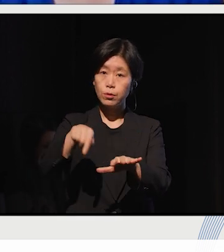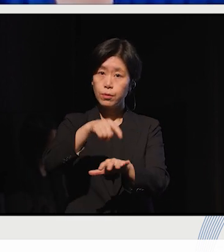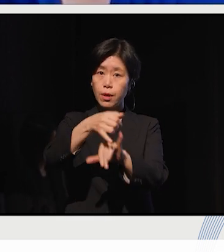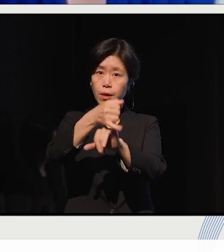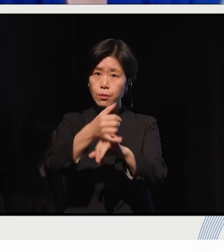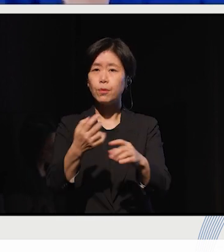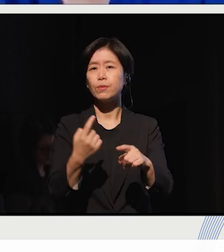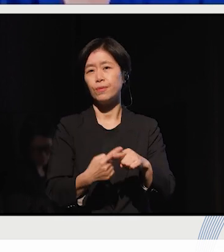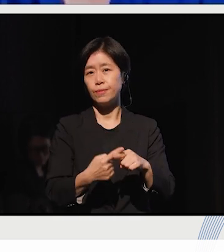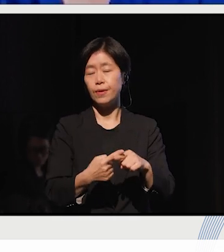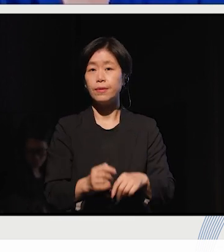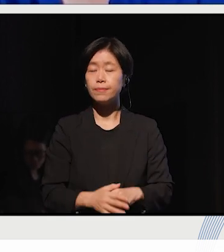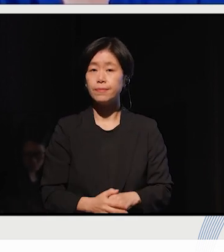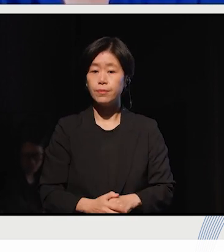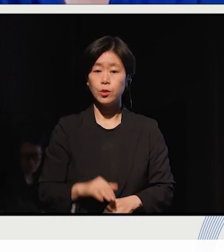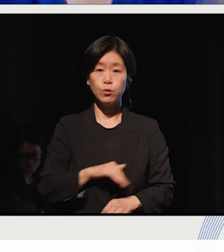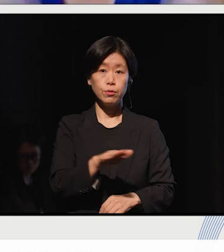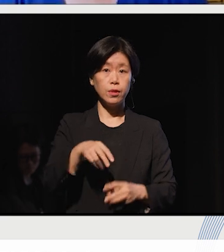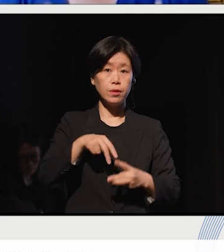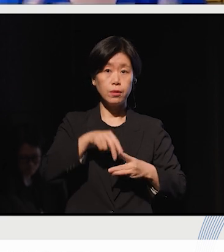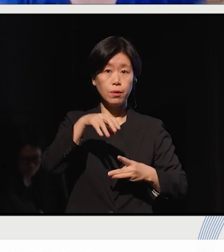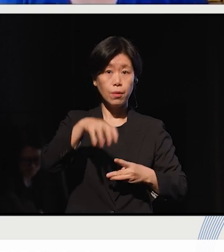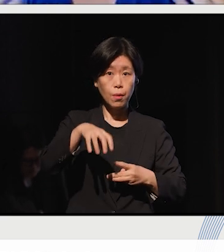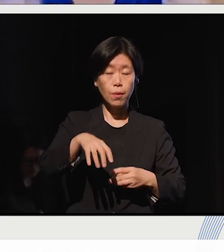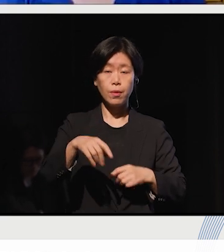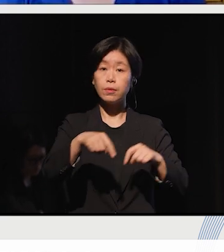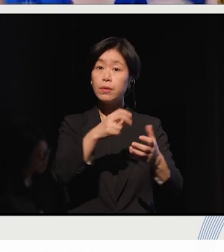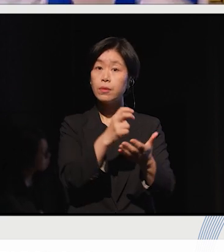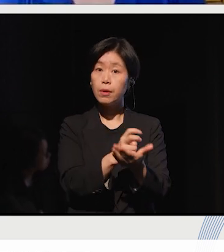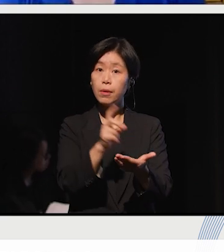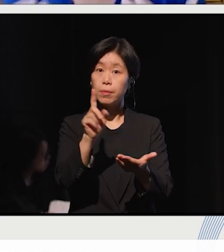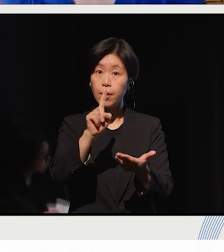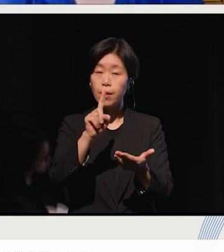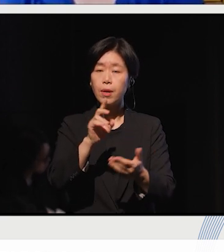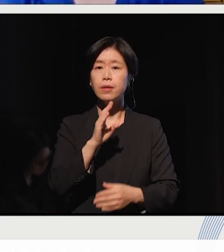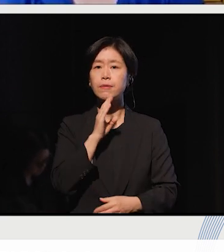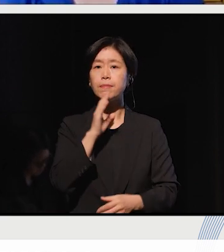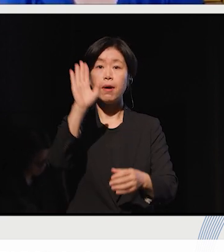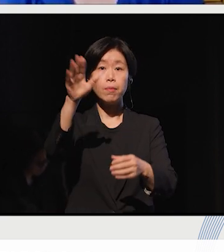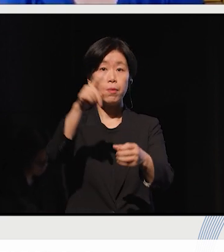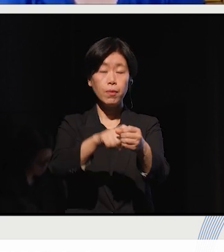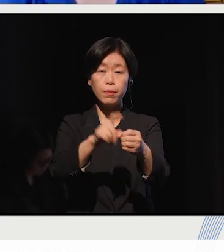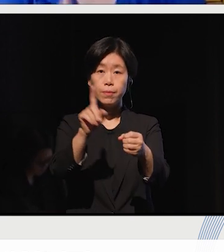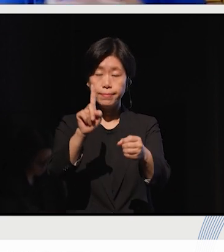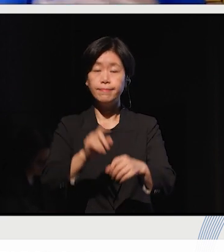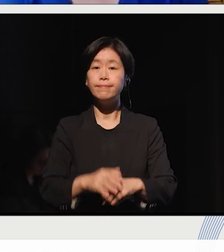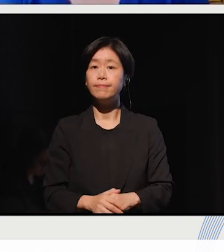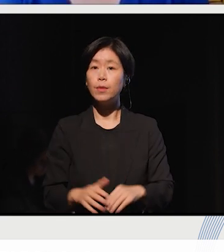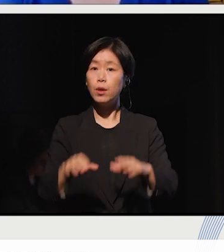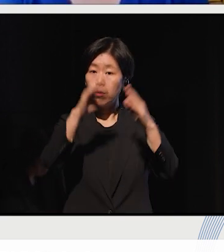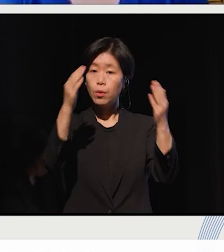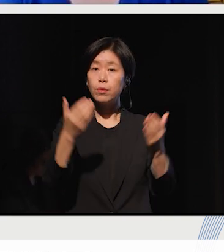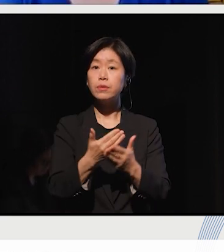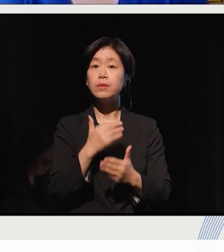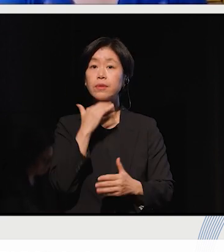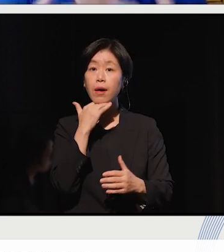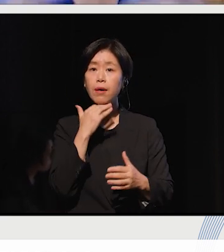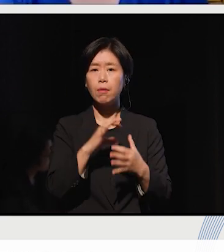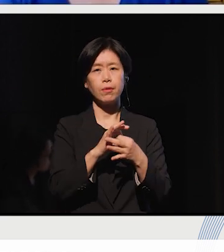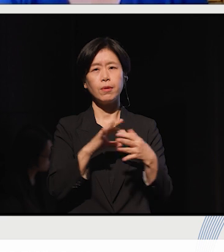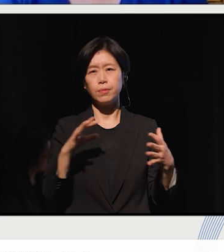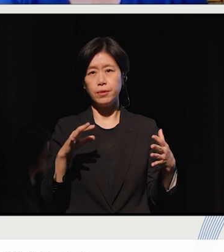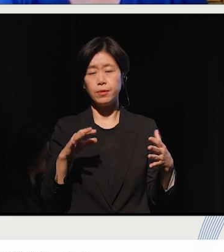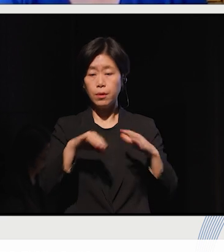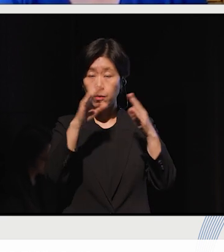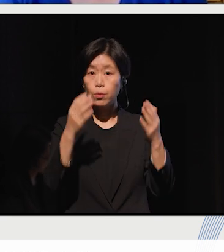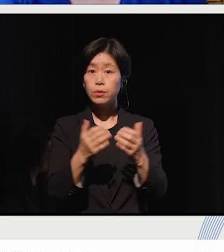the really biggest picture, is that we welcome people with disabilities of all ages to